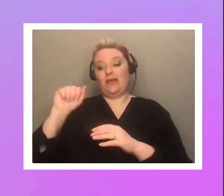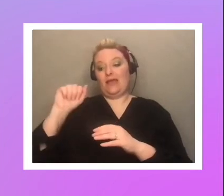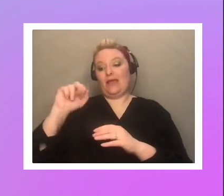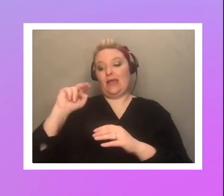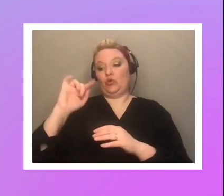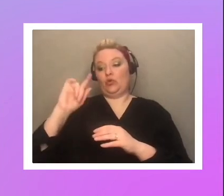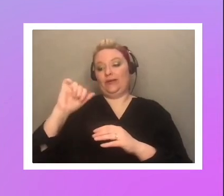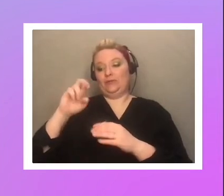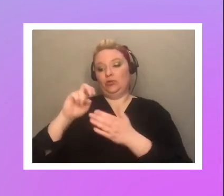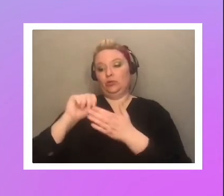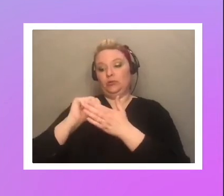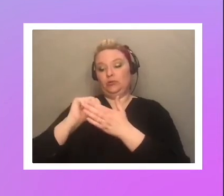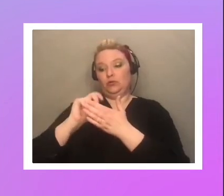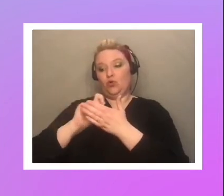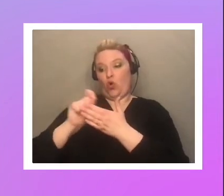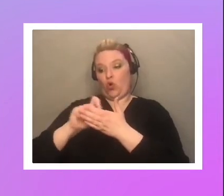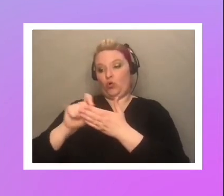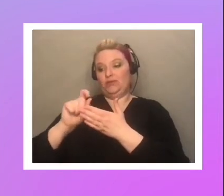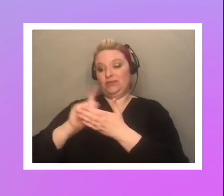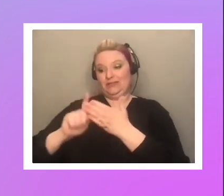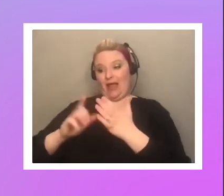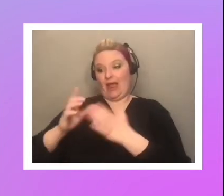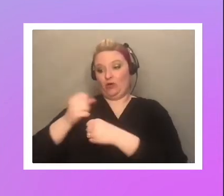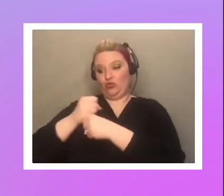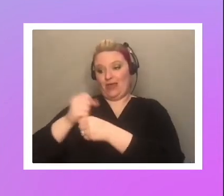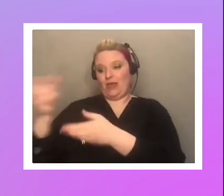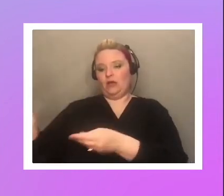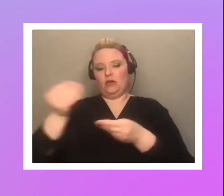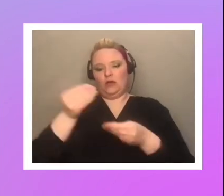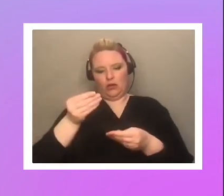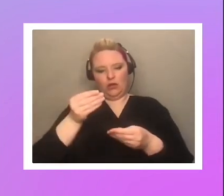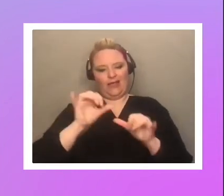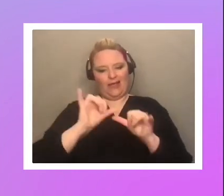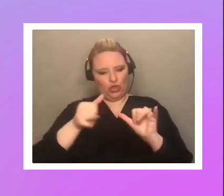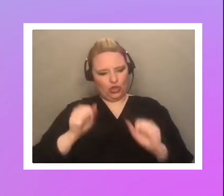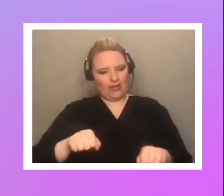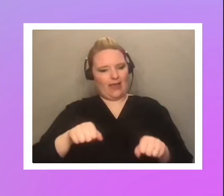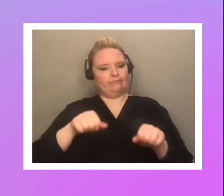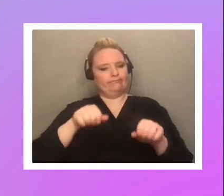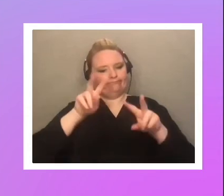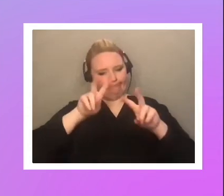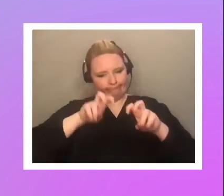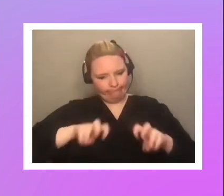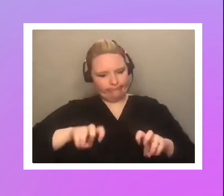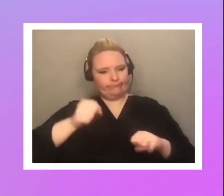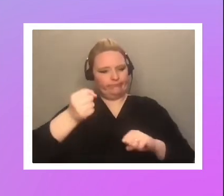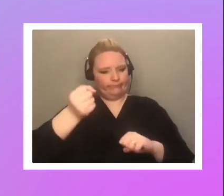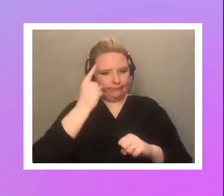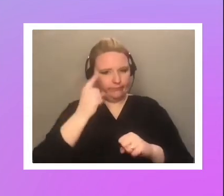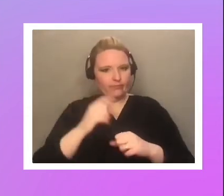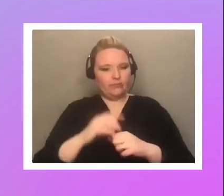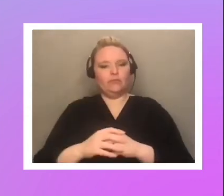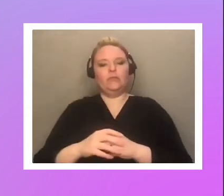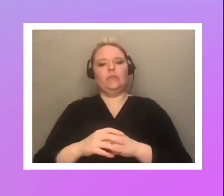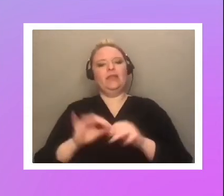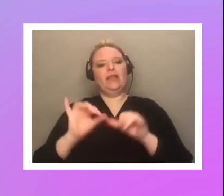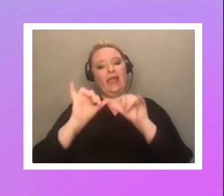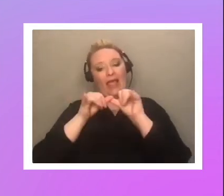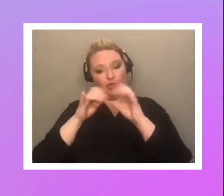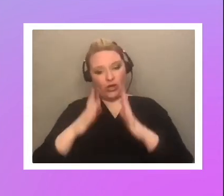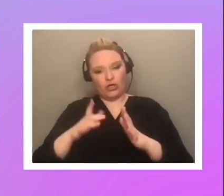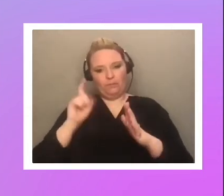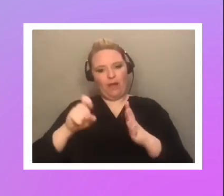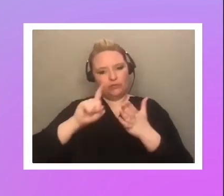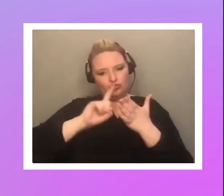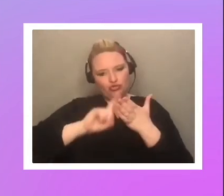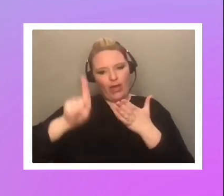that the designers create. Make sure that your engineers are actually checking their work throughout